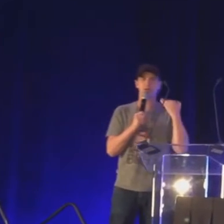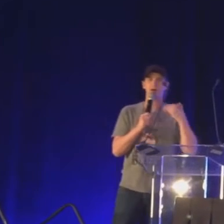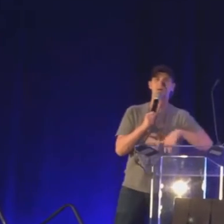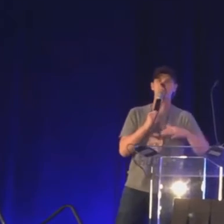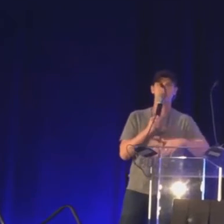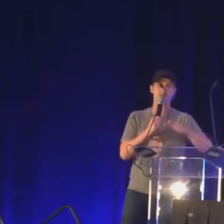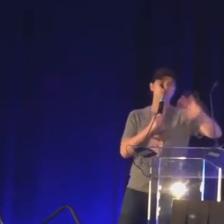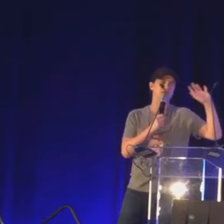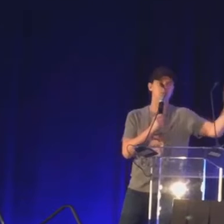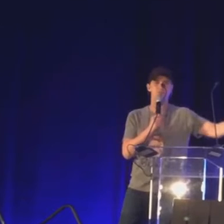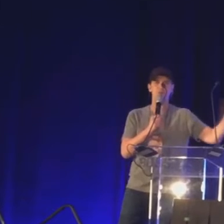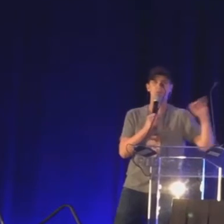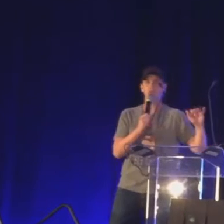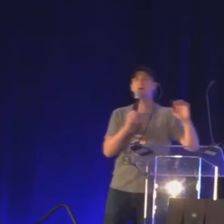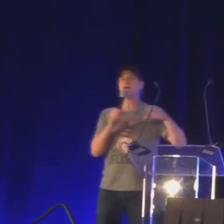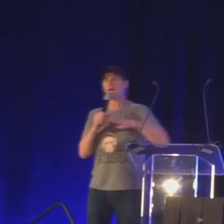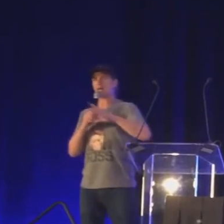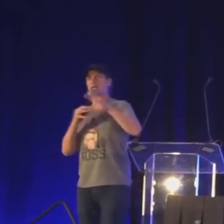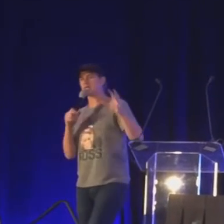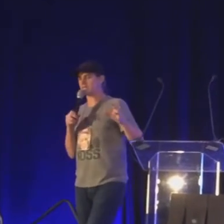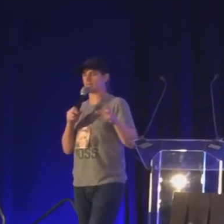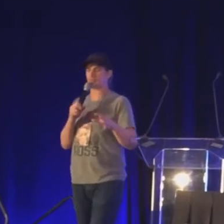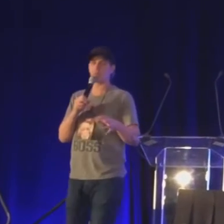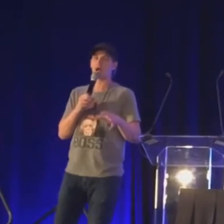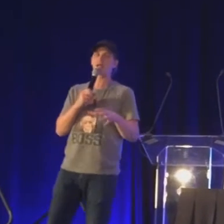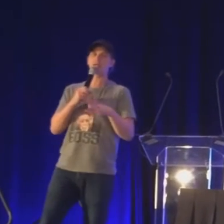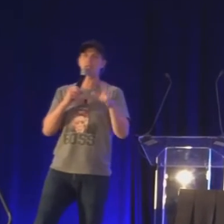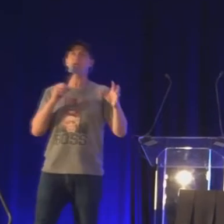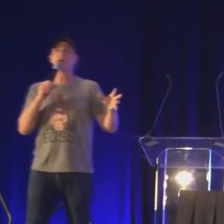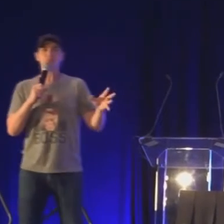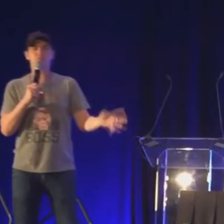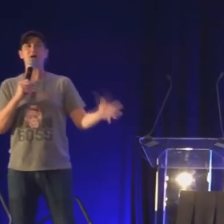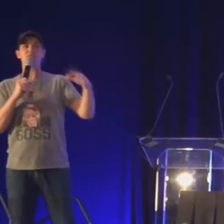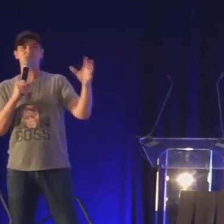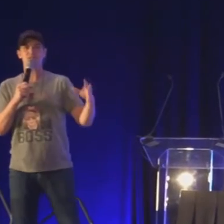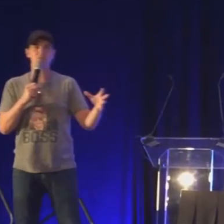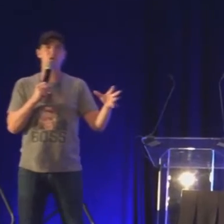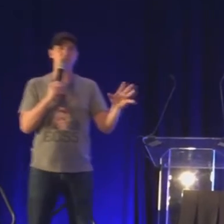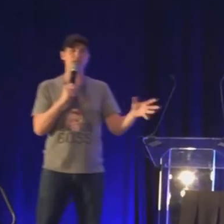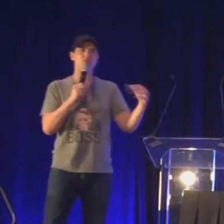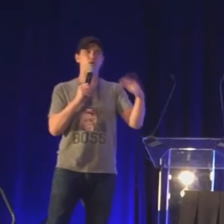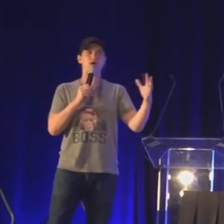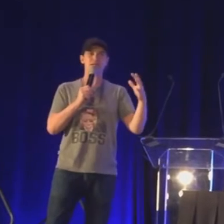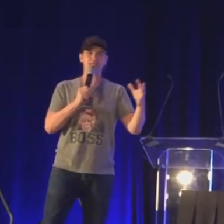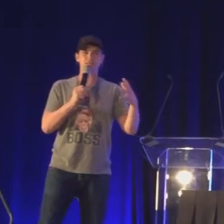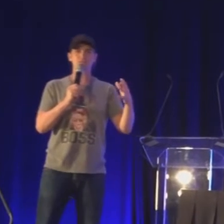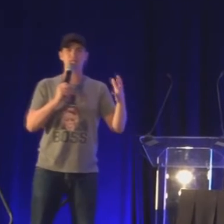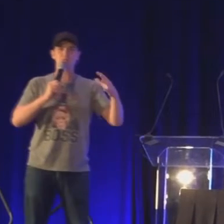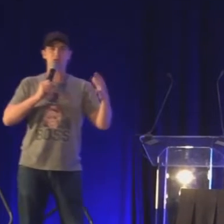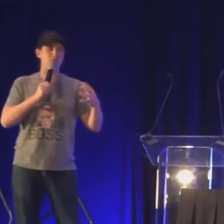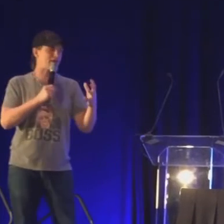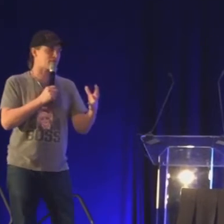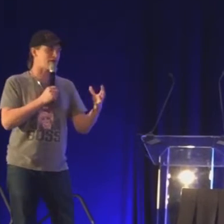he told me I'm cut off, and then I started getting them from other people, and I hit it for a while, and then 5 years came up, and even where